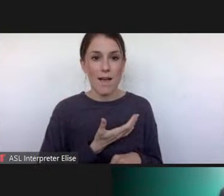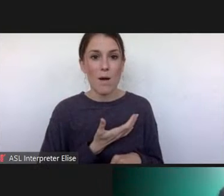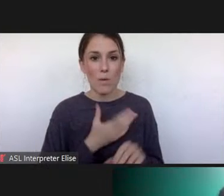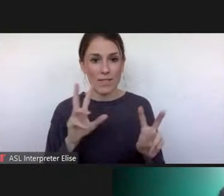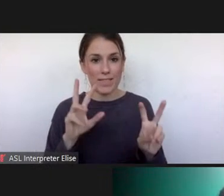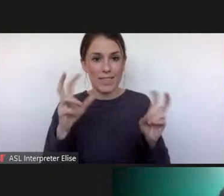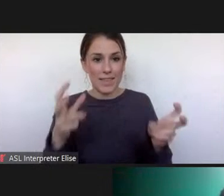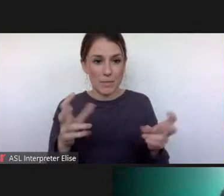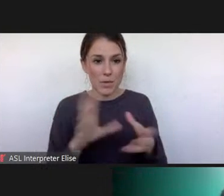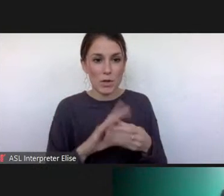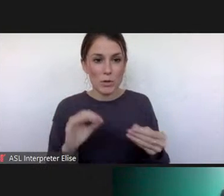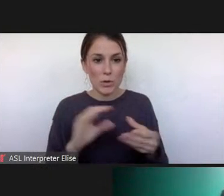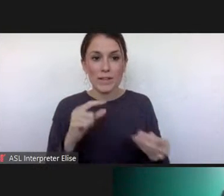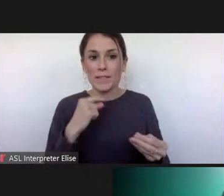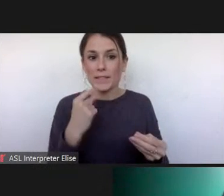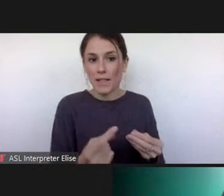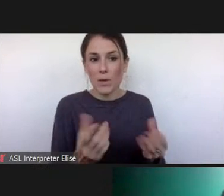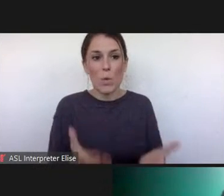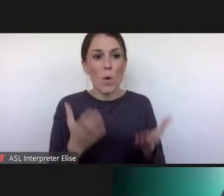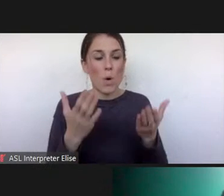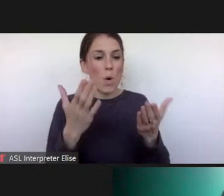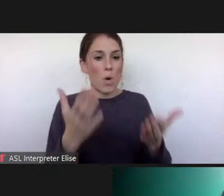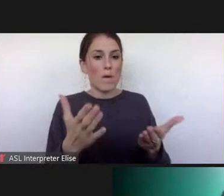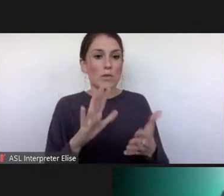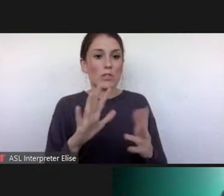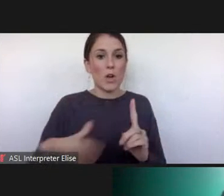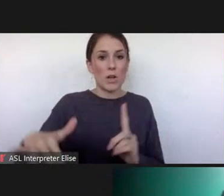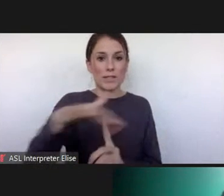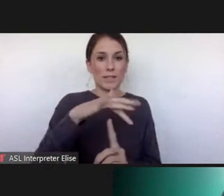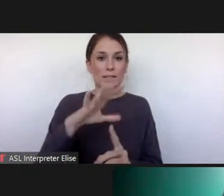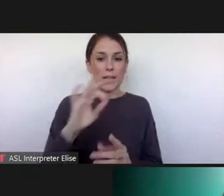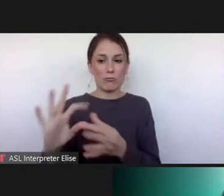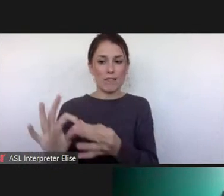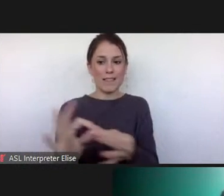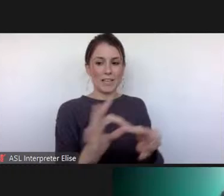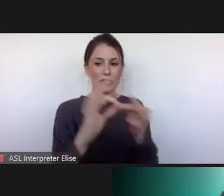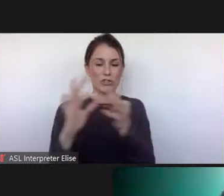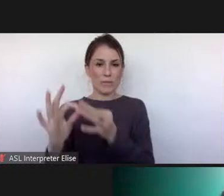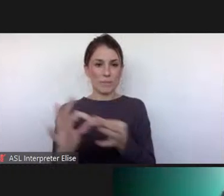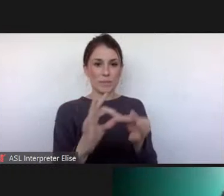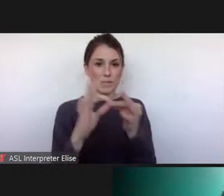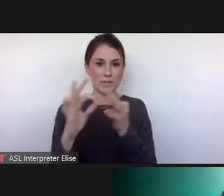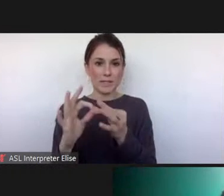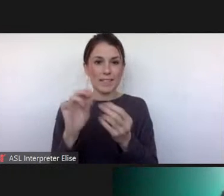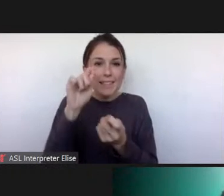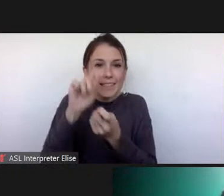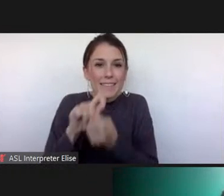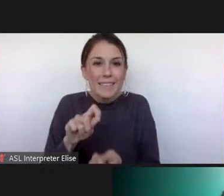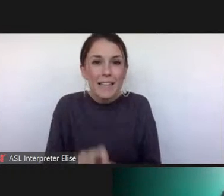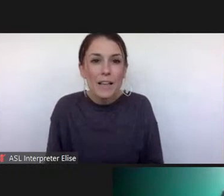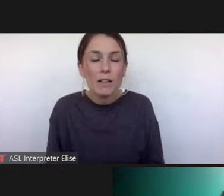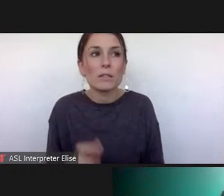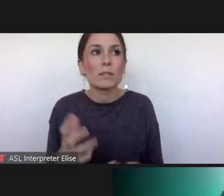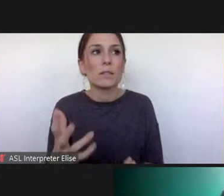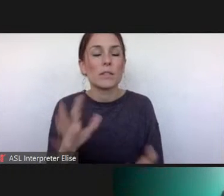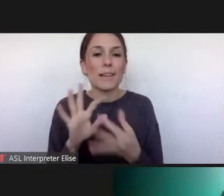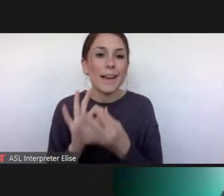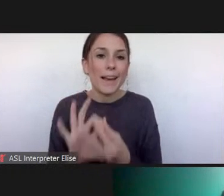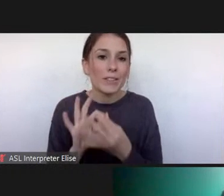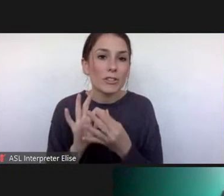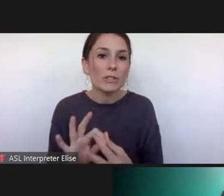Storytelling offers context and relational rootings, details,